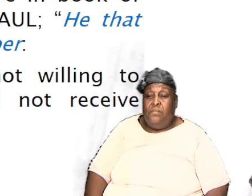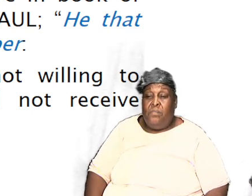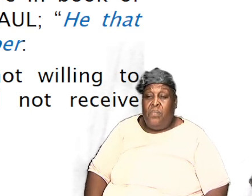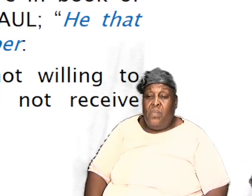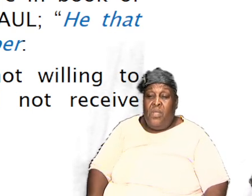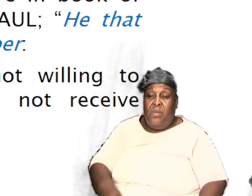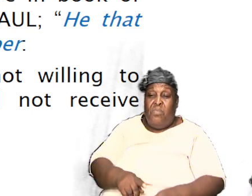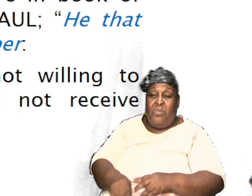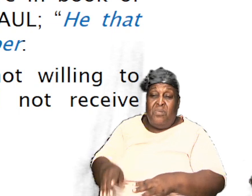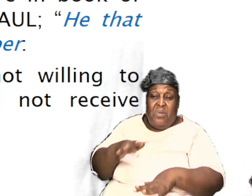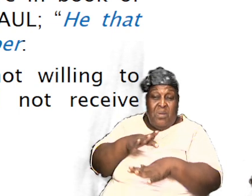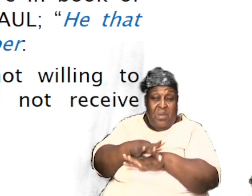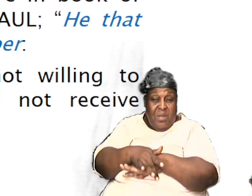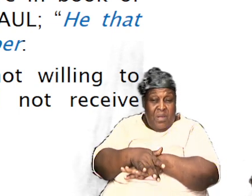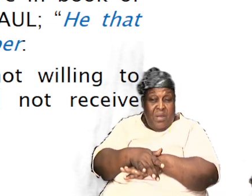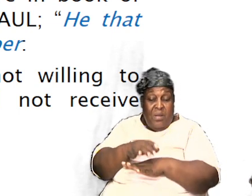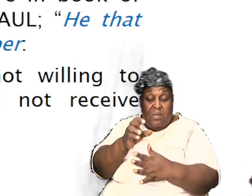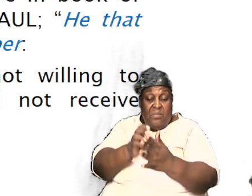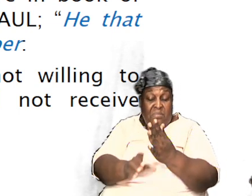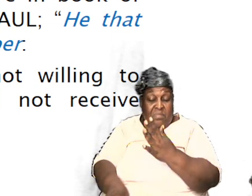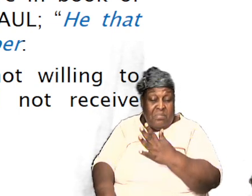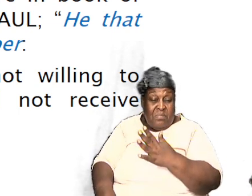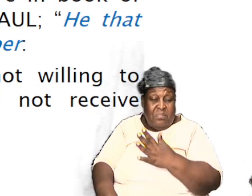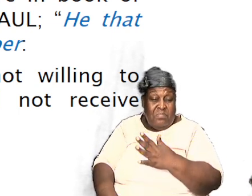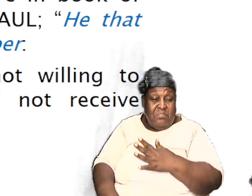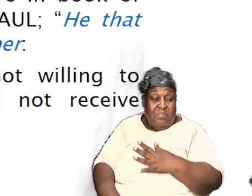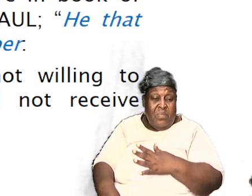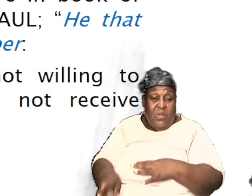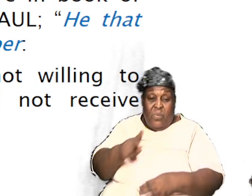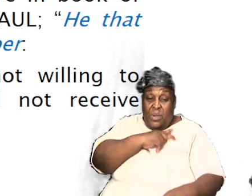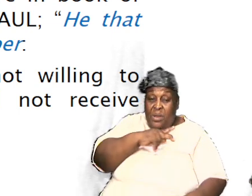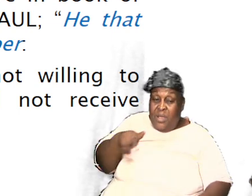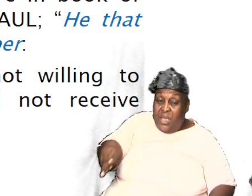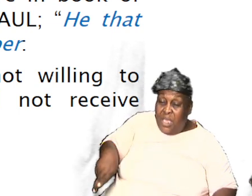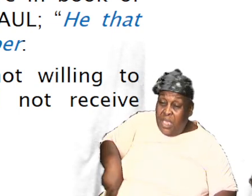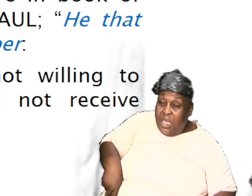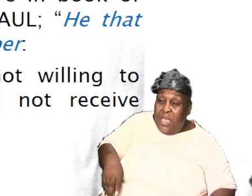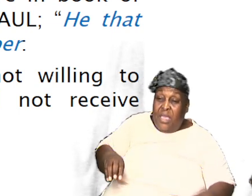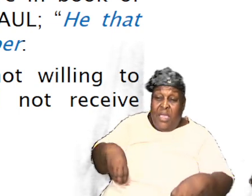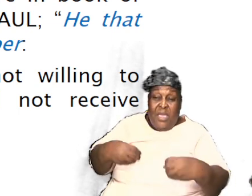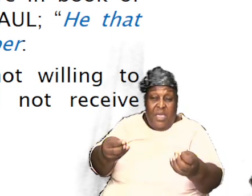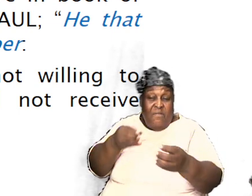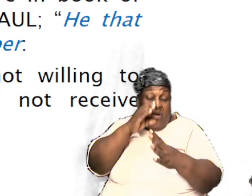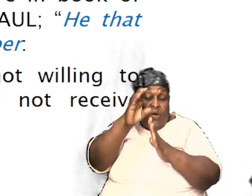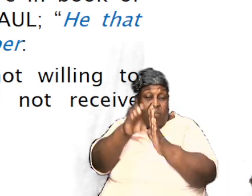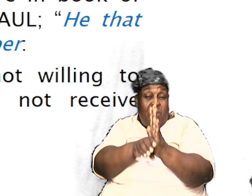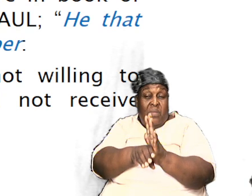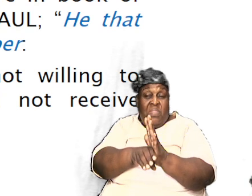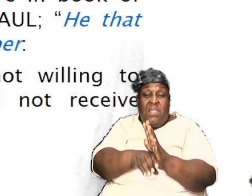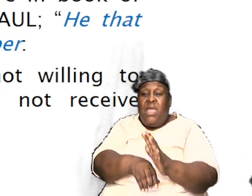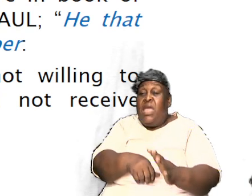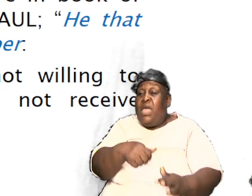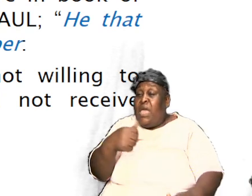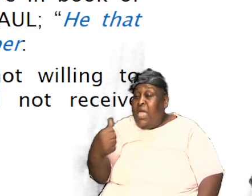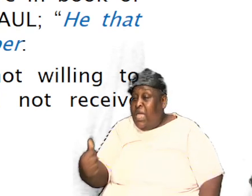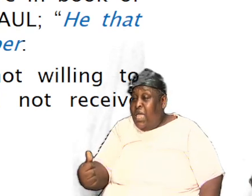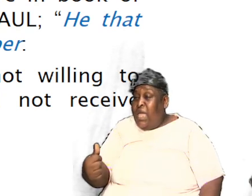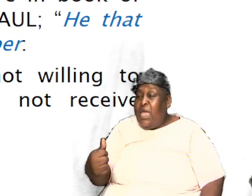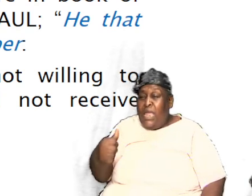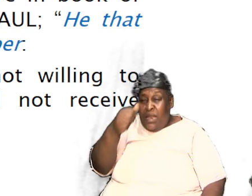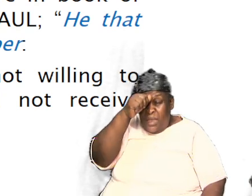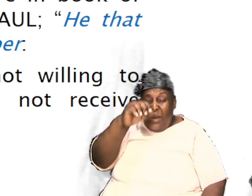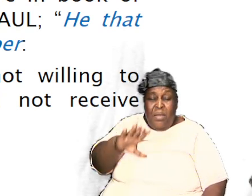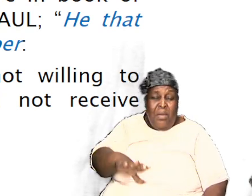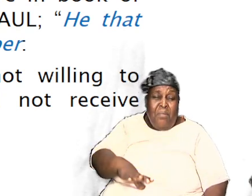But earlier read in the chapter where the king gave an adoration and said, anyone that eats